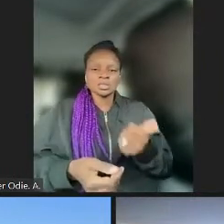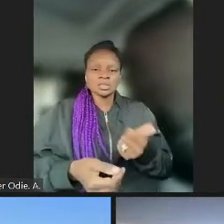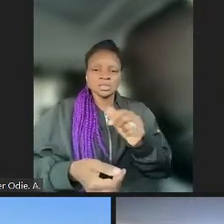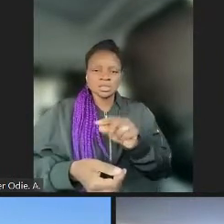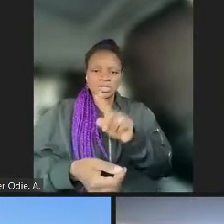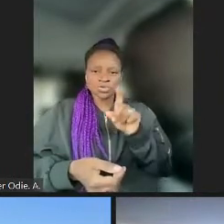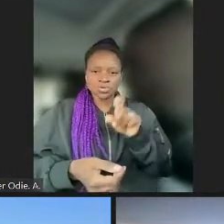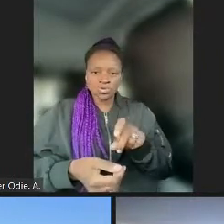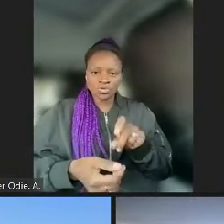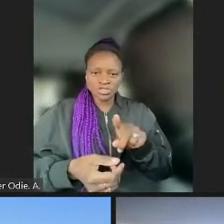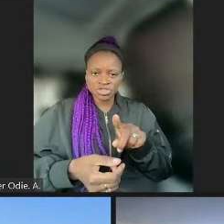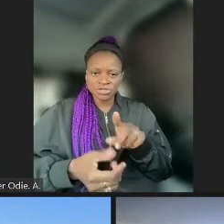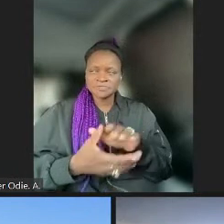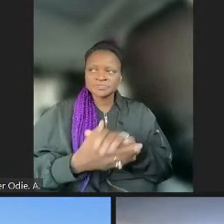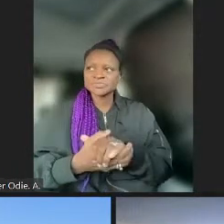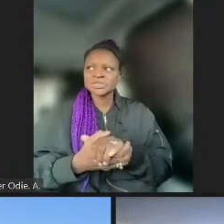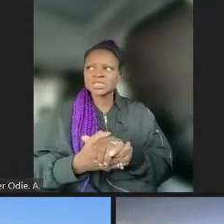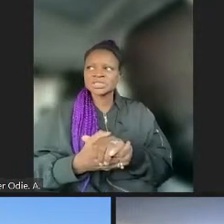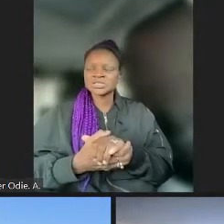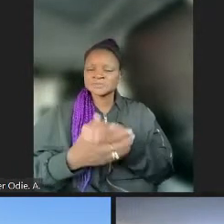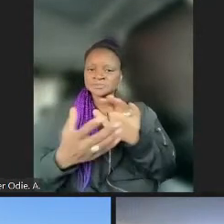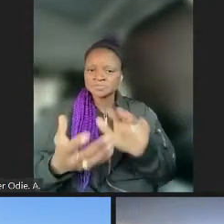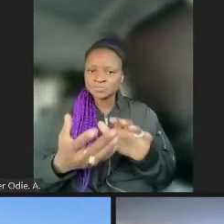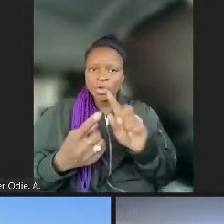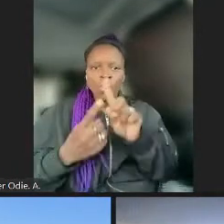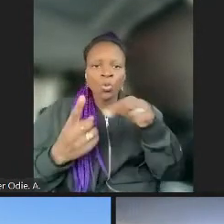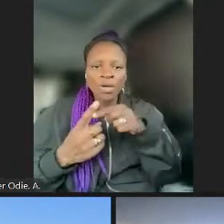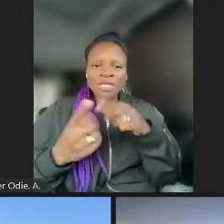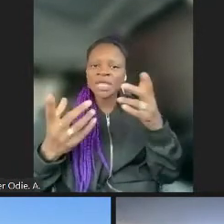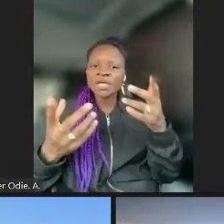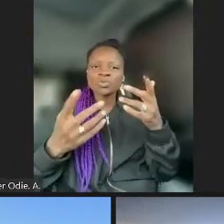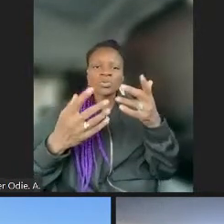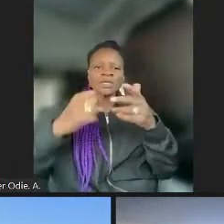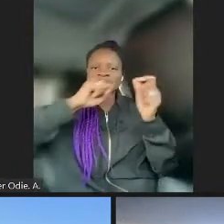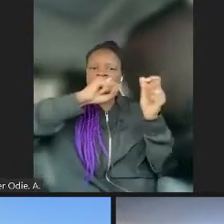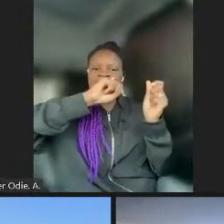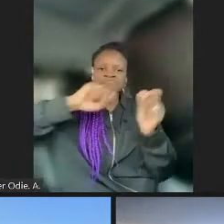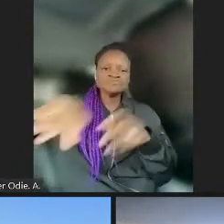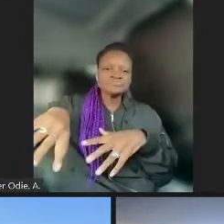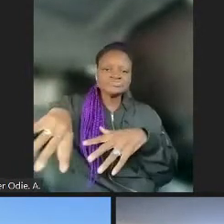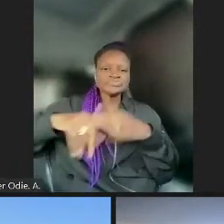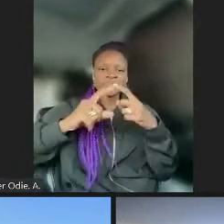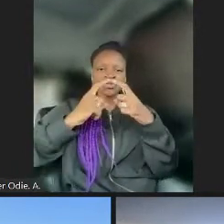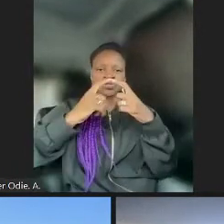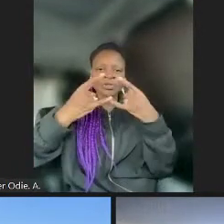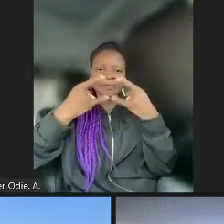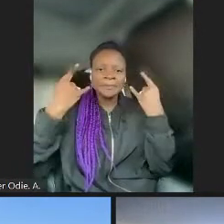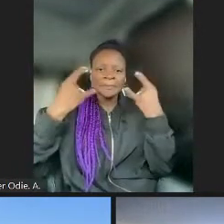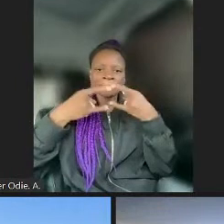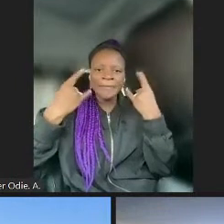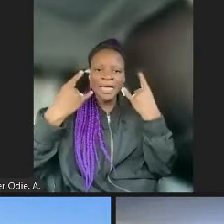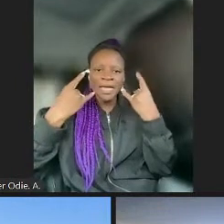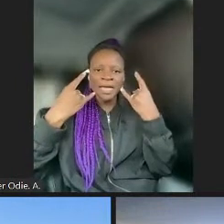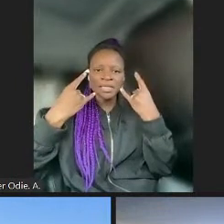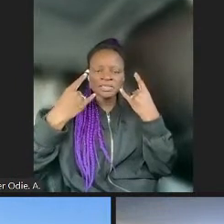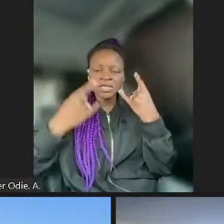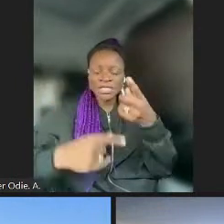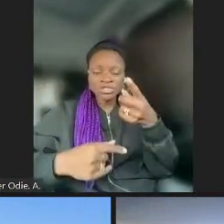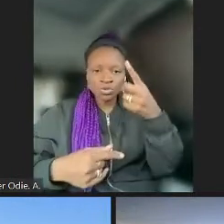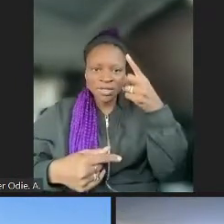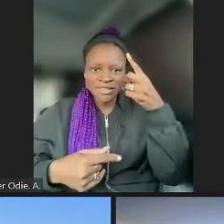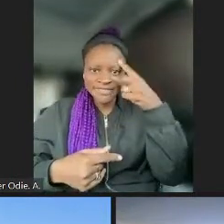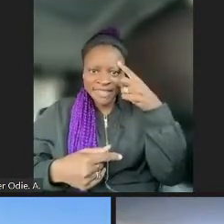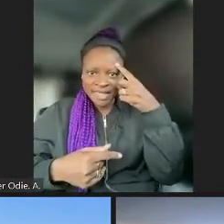When do we plan on dropping the mask mandate? And is it possible that this variant is going to delay